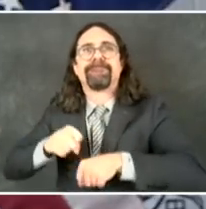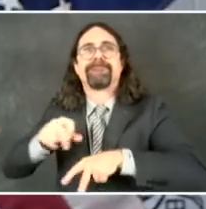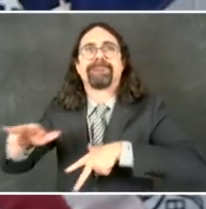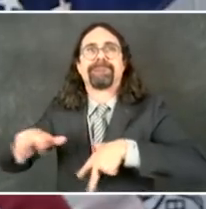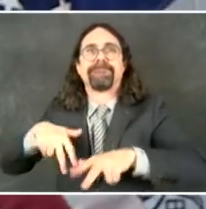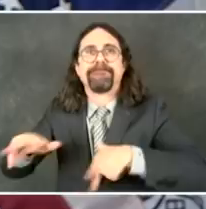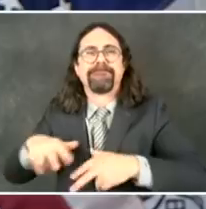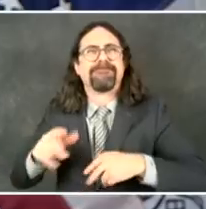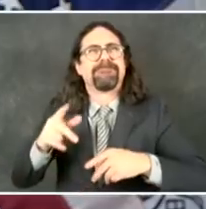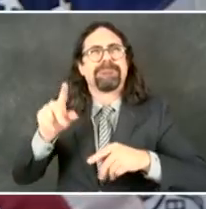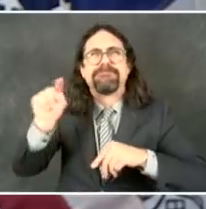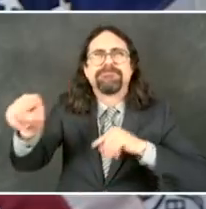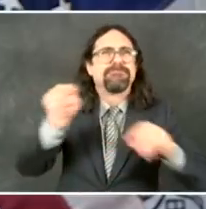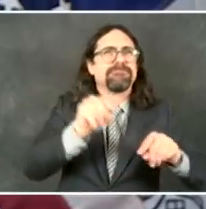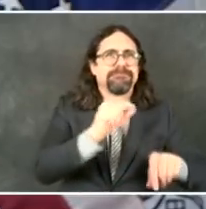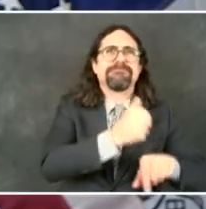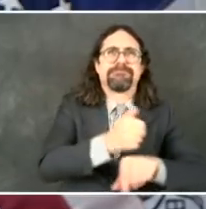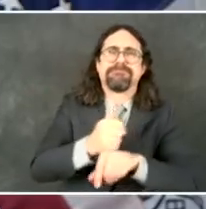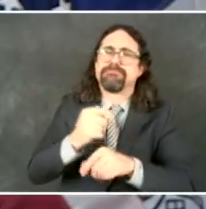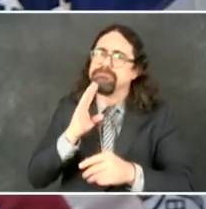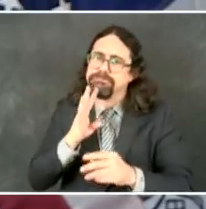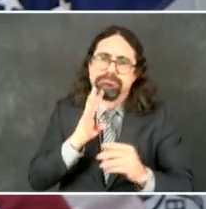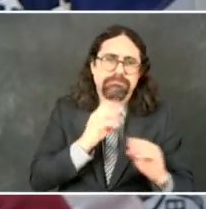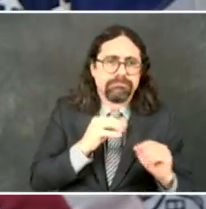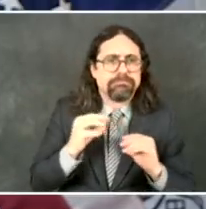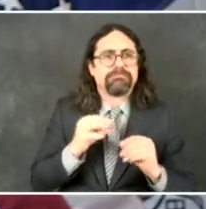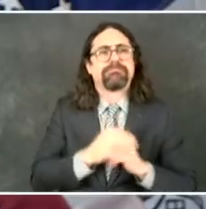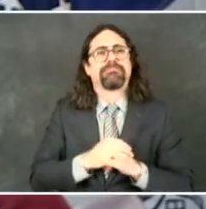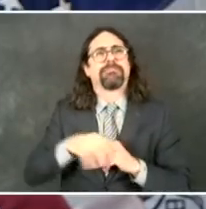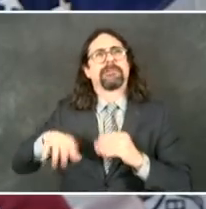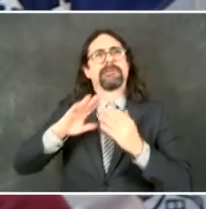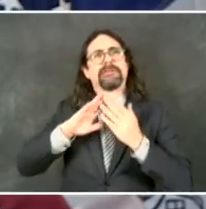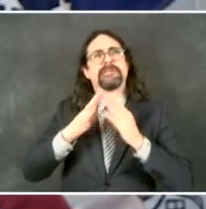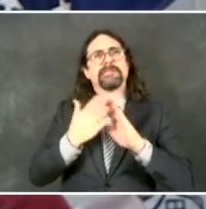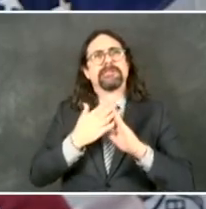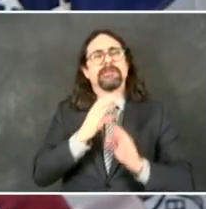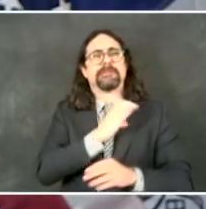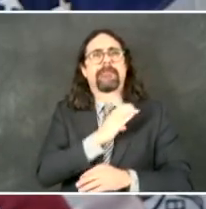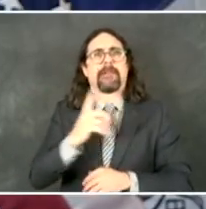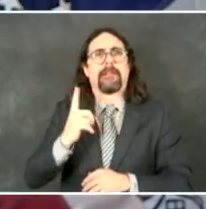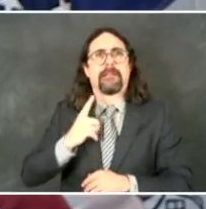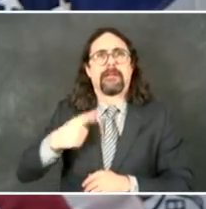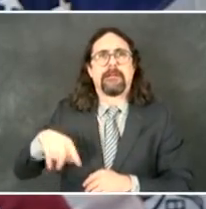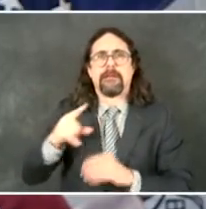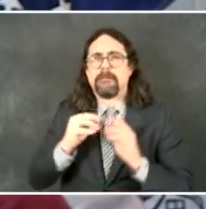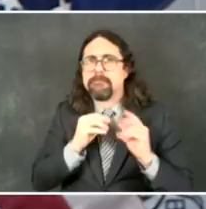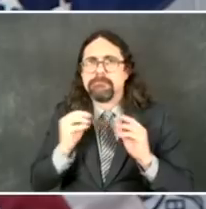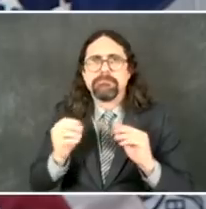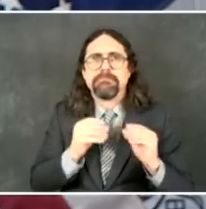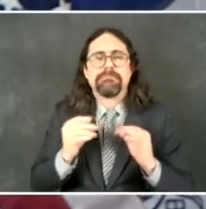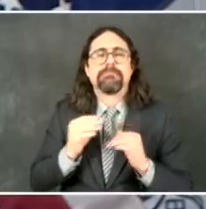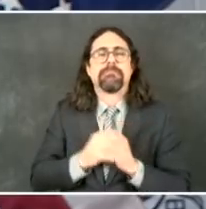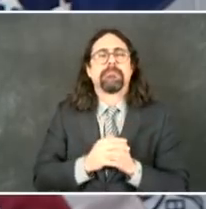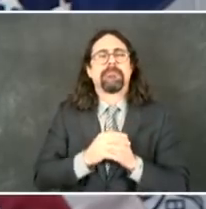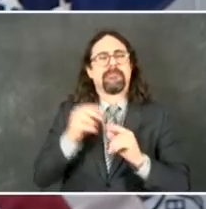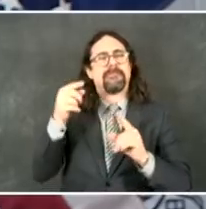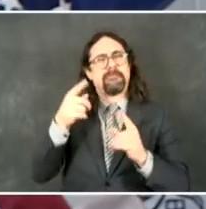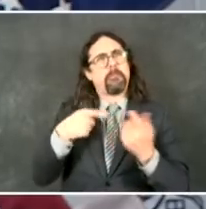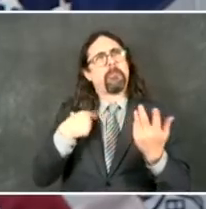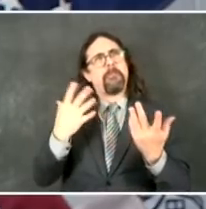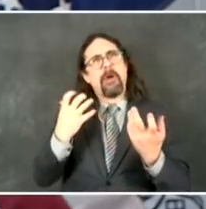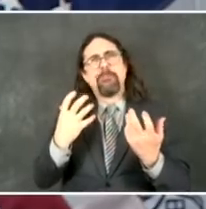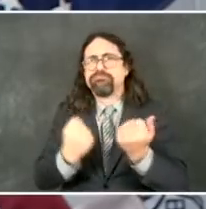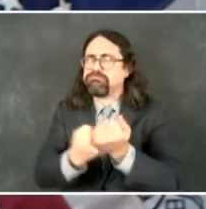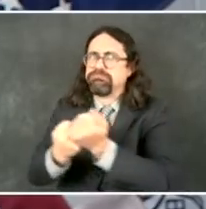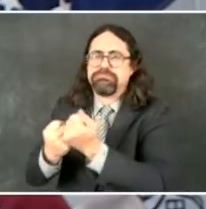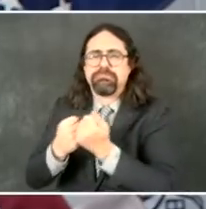positive spirit because, as I said a few days ago, when you look at the history of the relationship between both sides of City Hall, we always come together in the